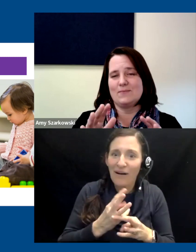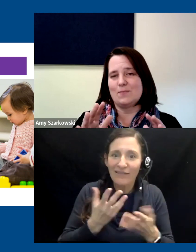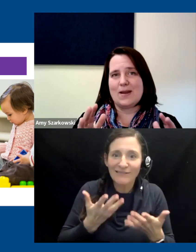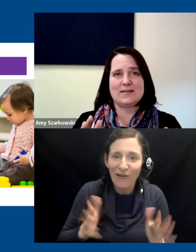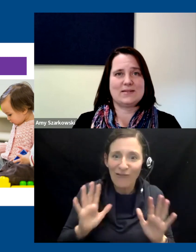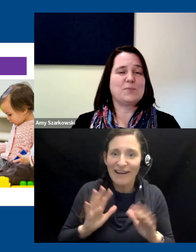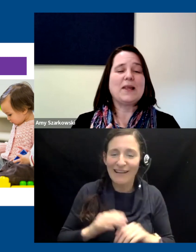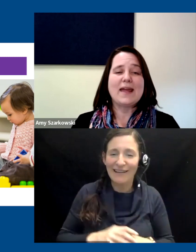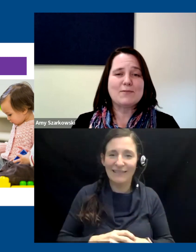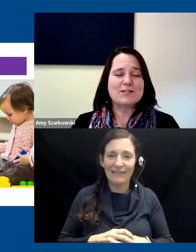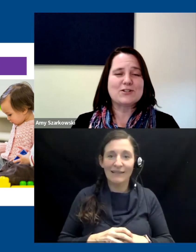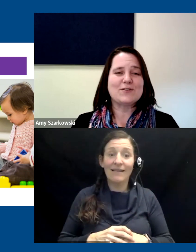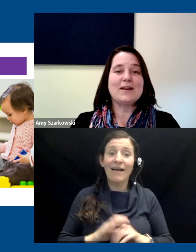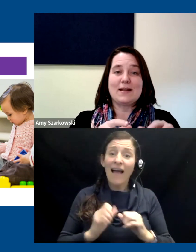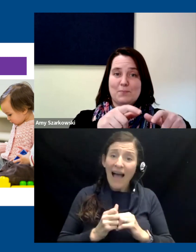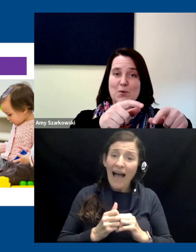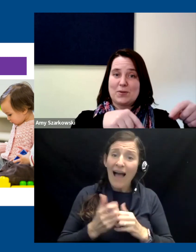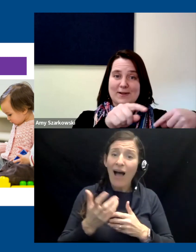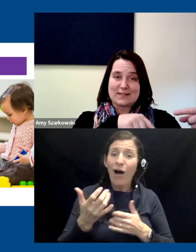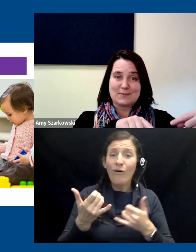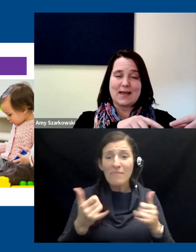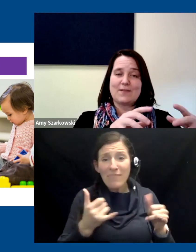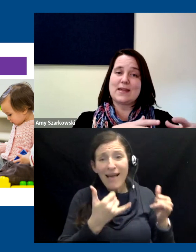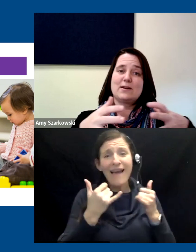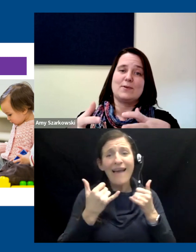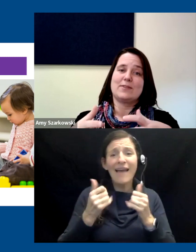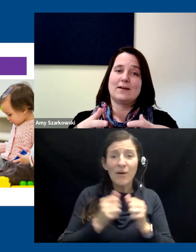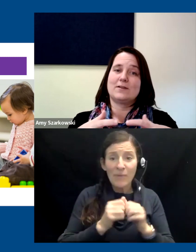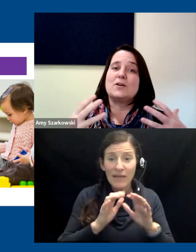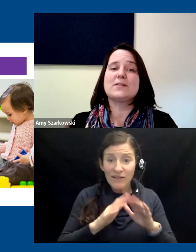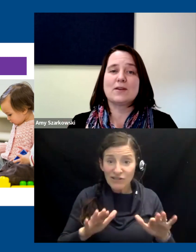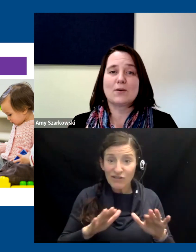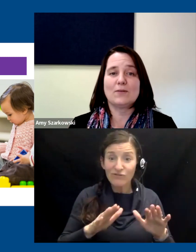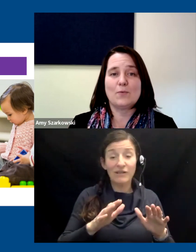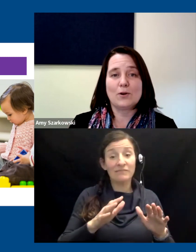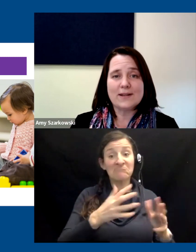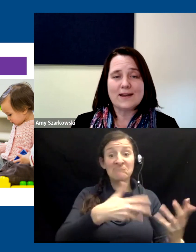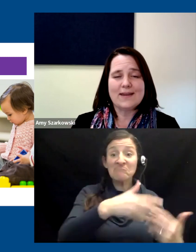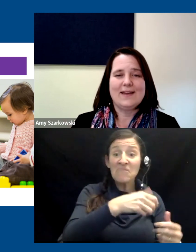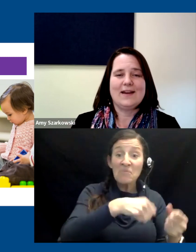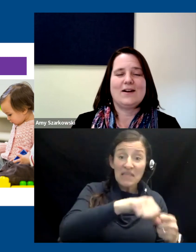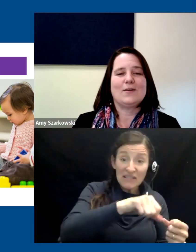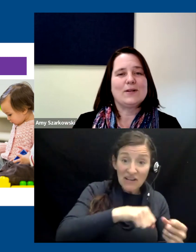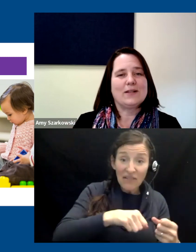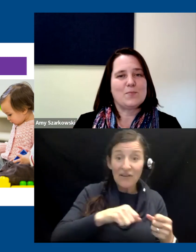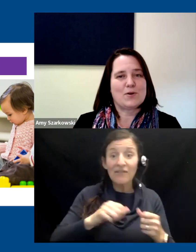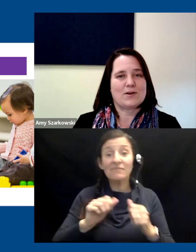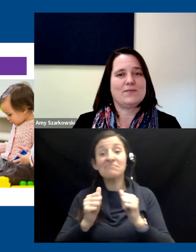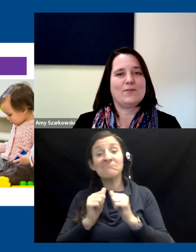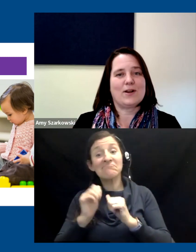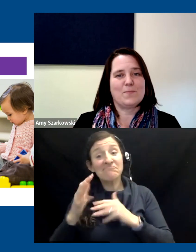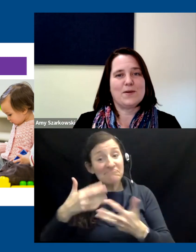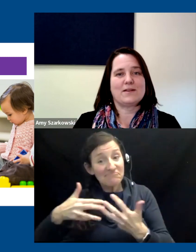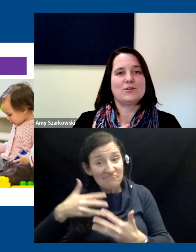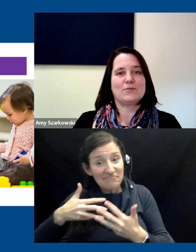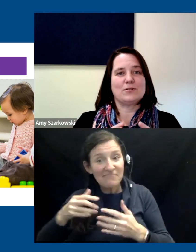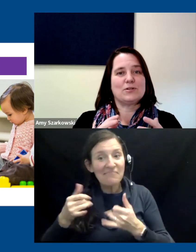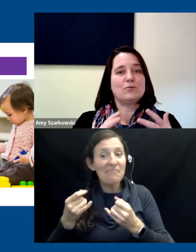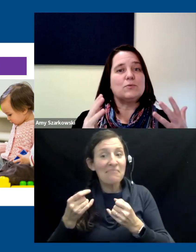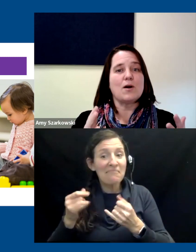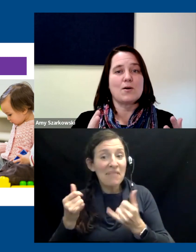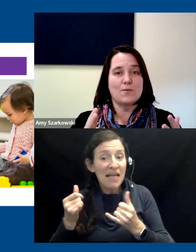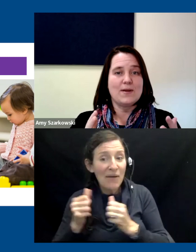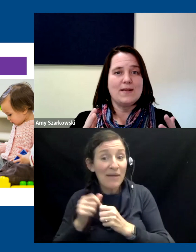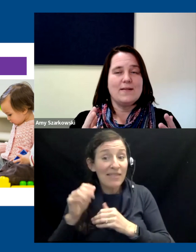These ways of playing with children, both amongst themselves and with the adults in their world, are really important for helping children